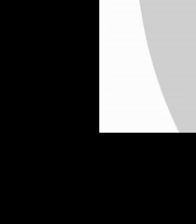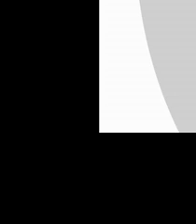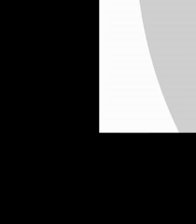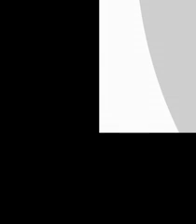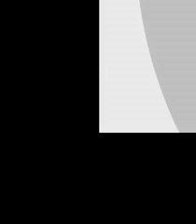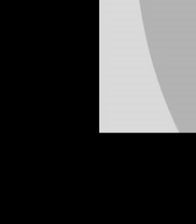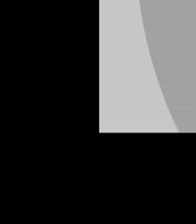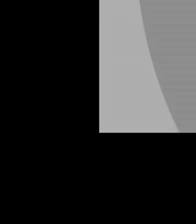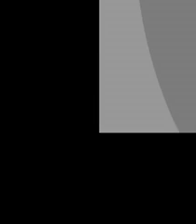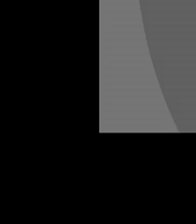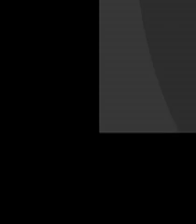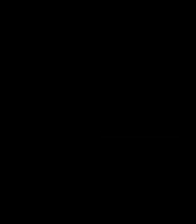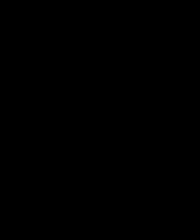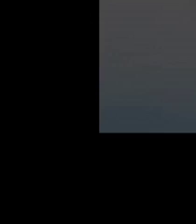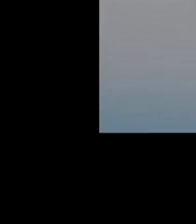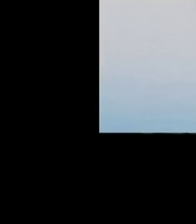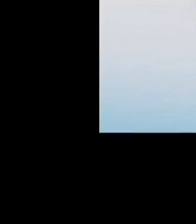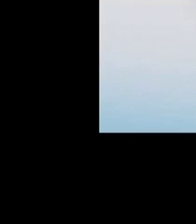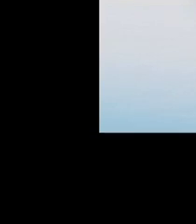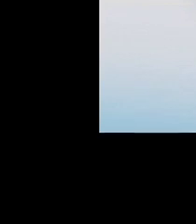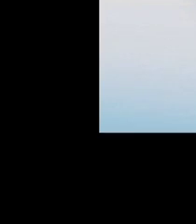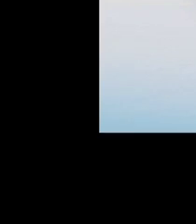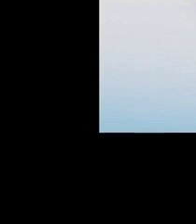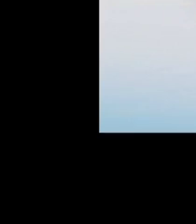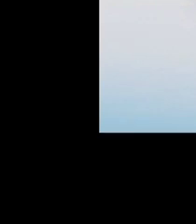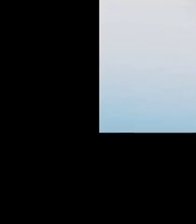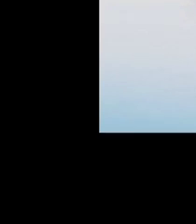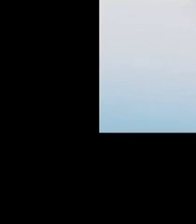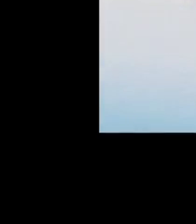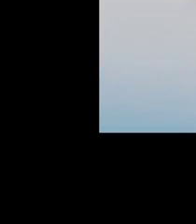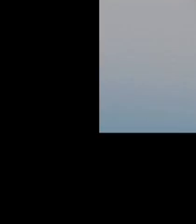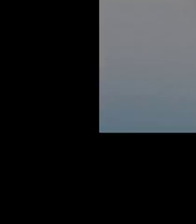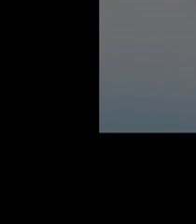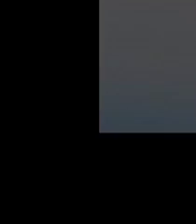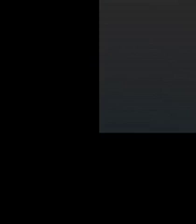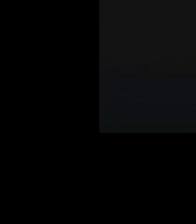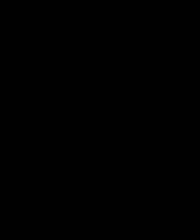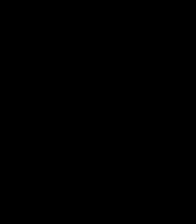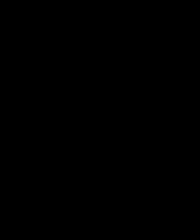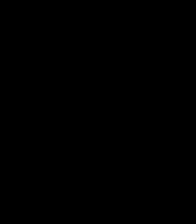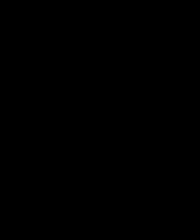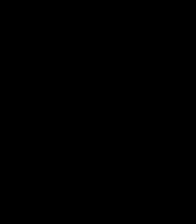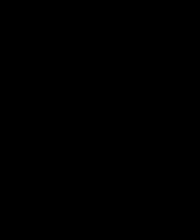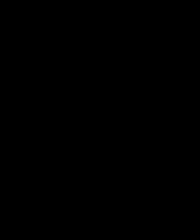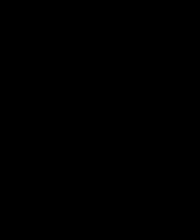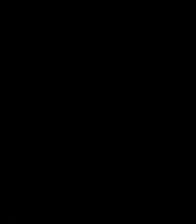Max. A logo, TPTMN co-production.